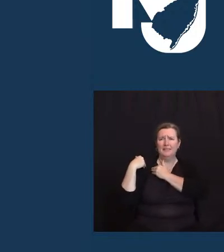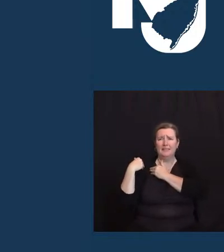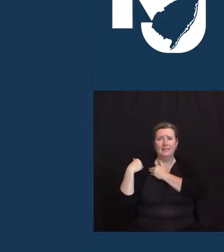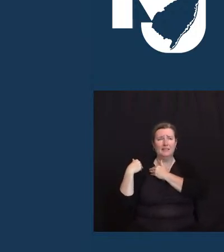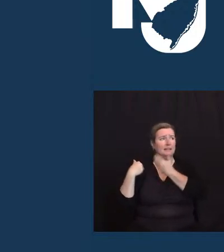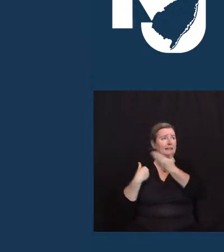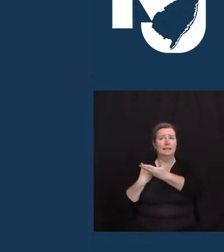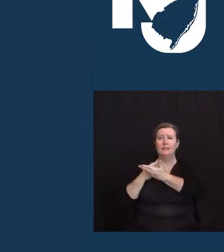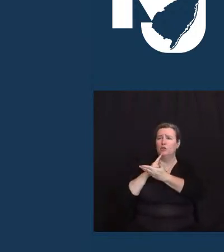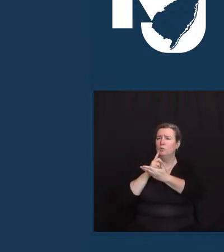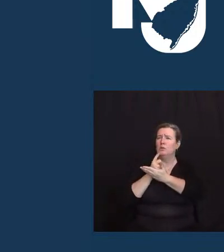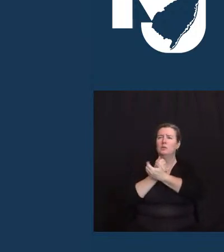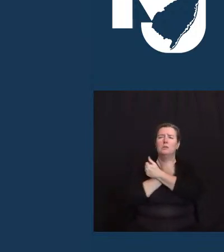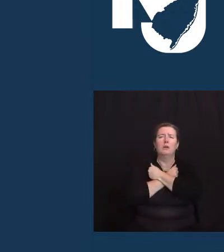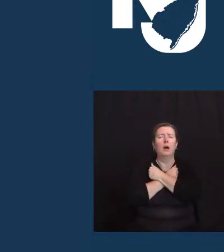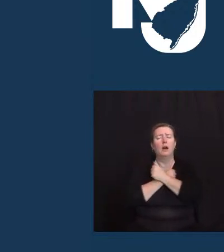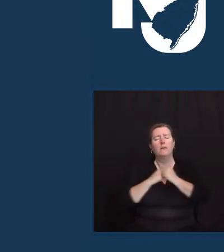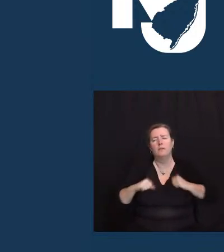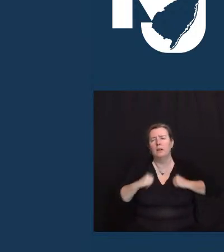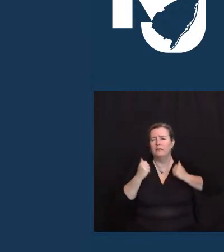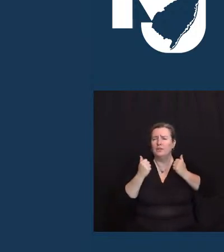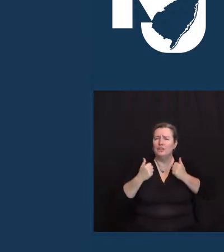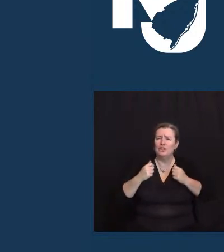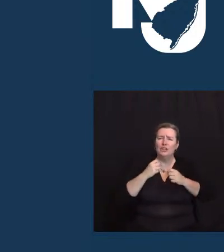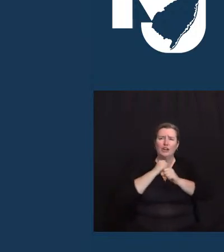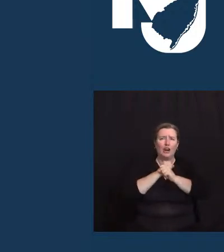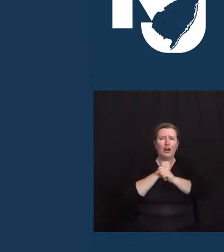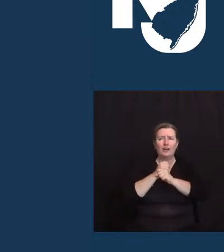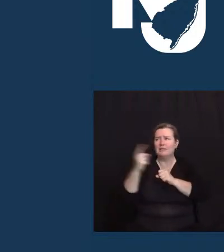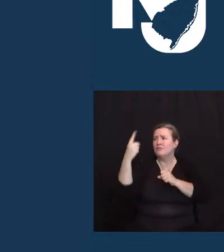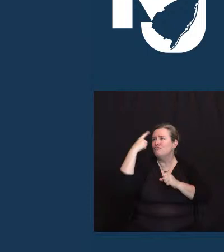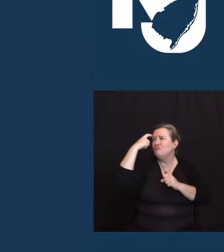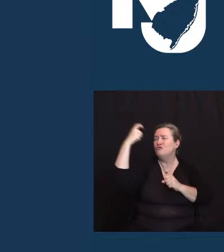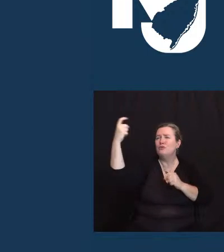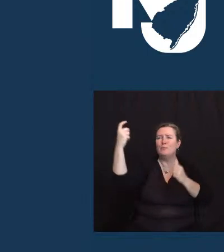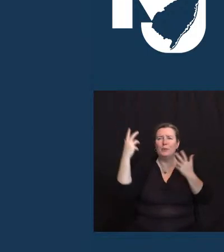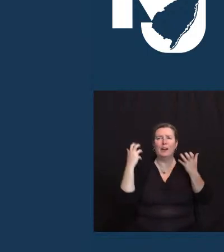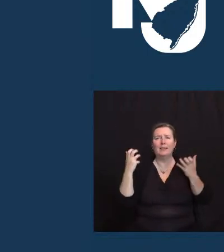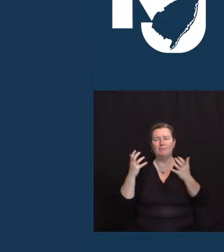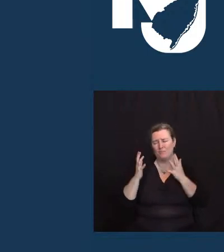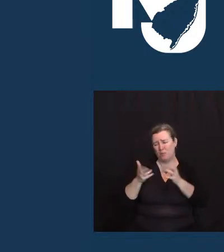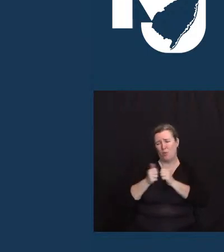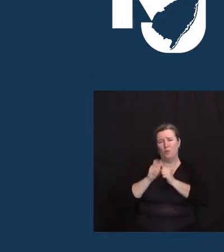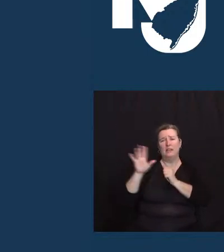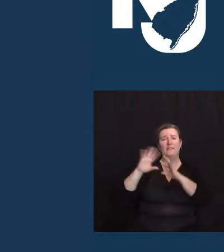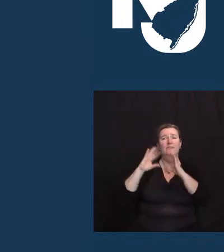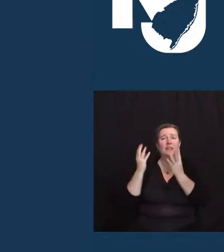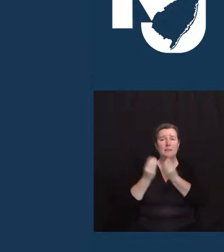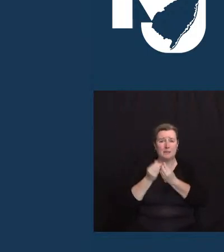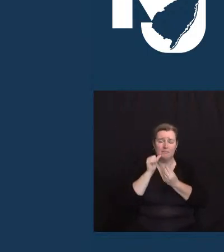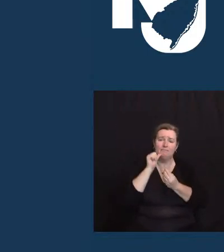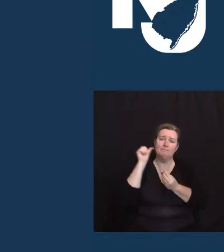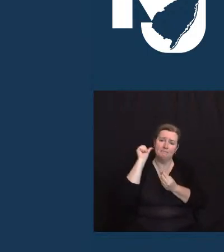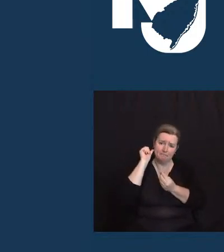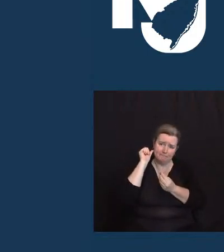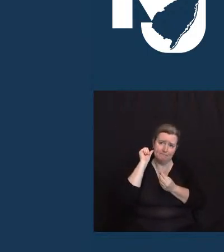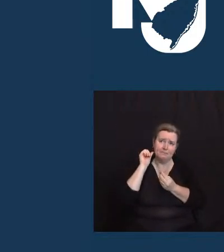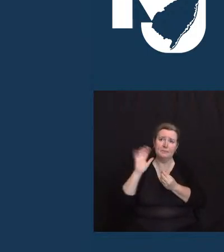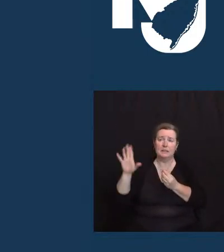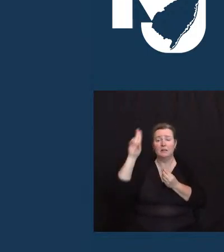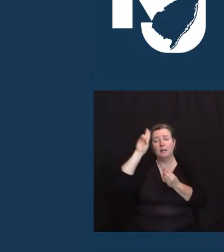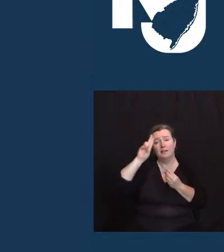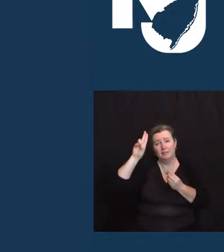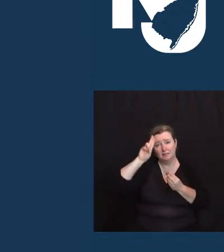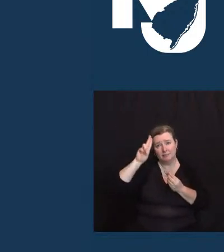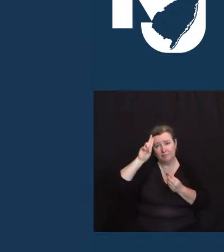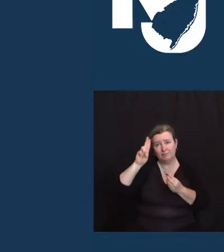the team that keeps everyone safe. I spoke with his family yesterday. In fact, in this case, with his uncle Dominic. His